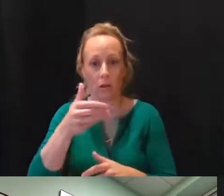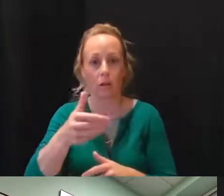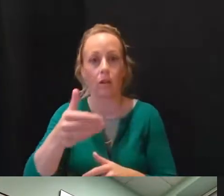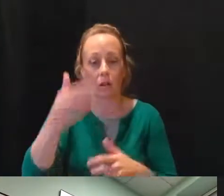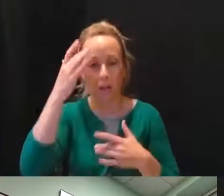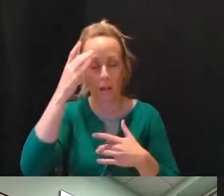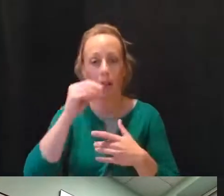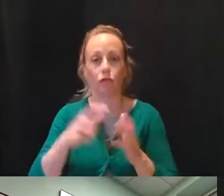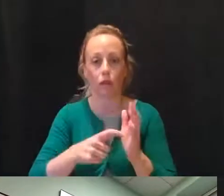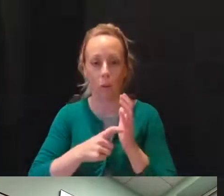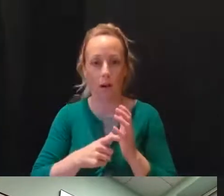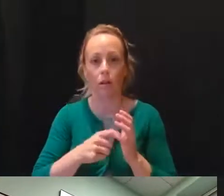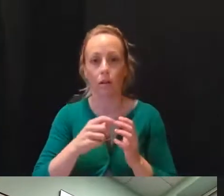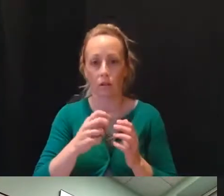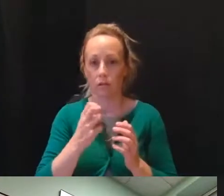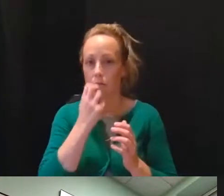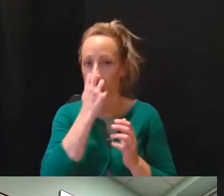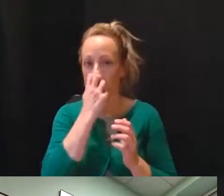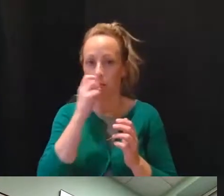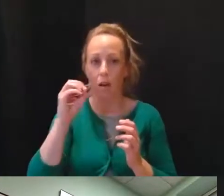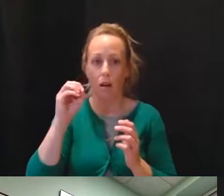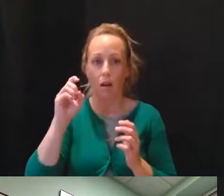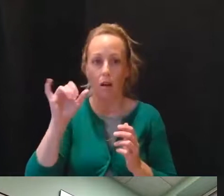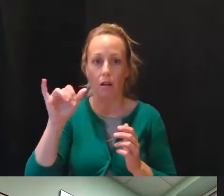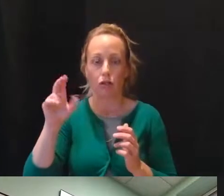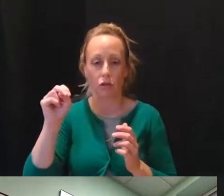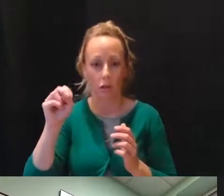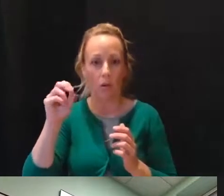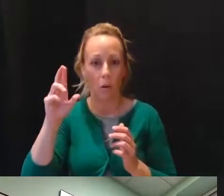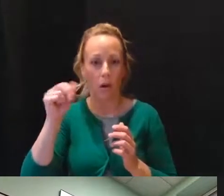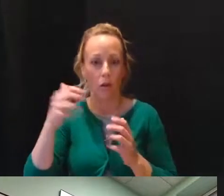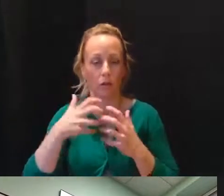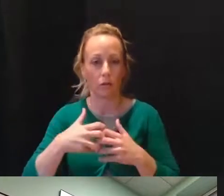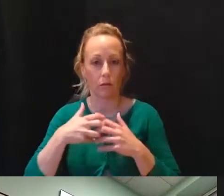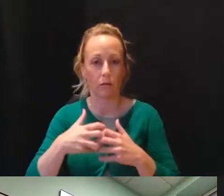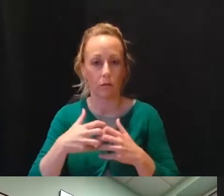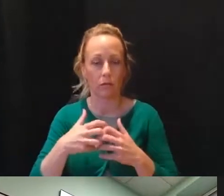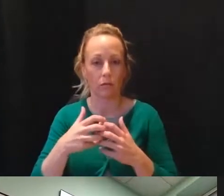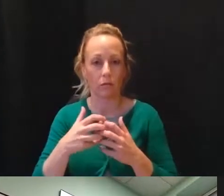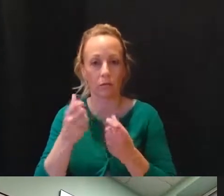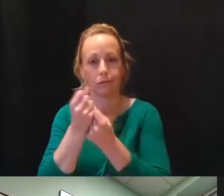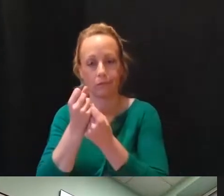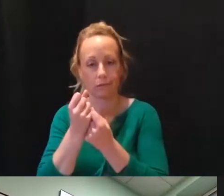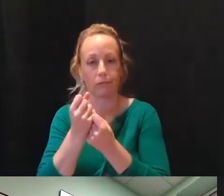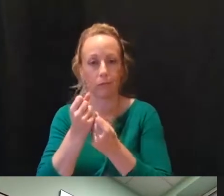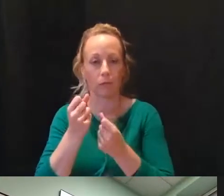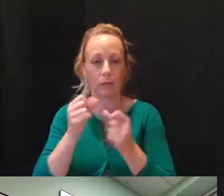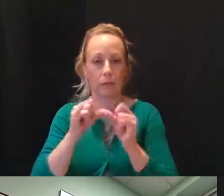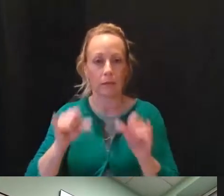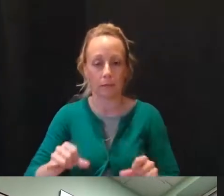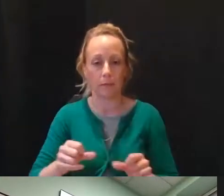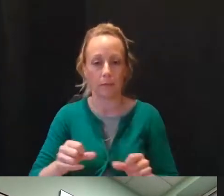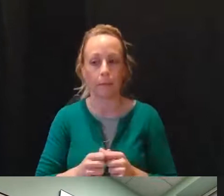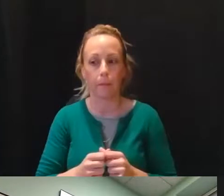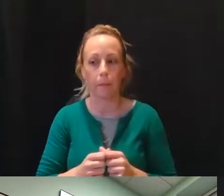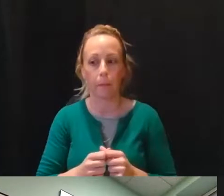oxygen, and are on mechanical ventilation. But as I said, all these medications are for severe illness, the patients who are in